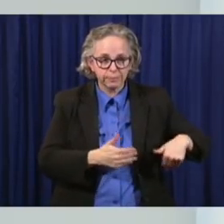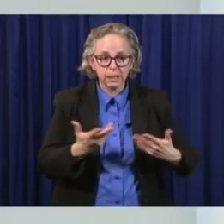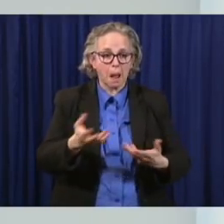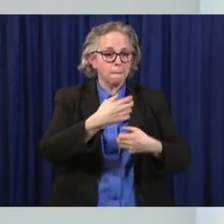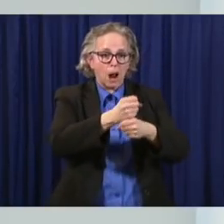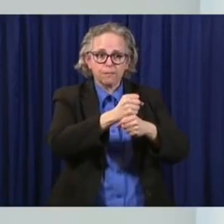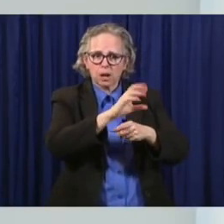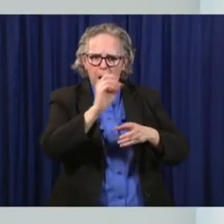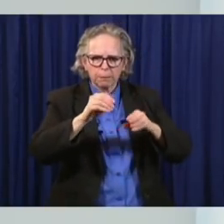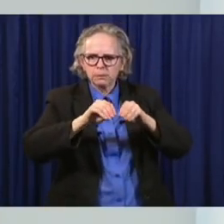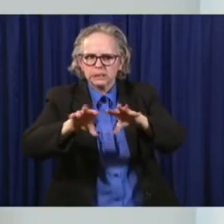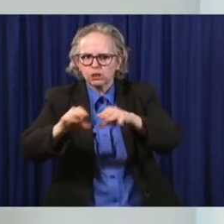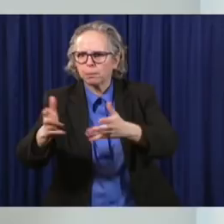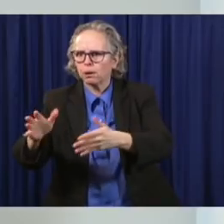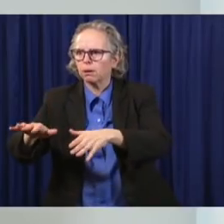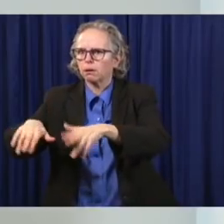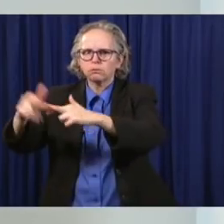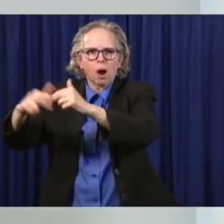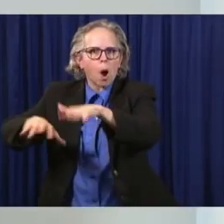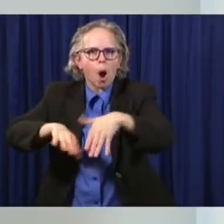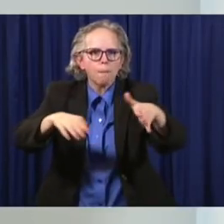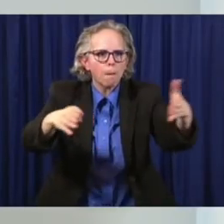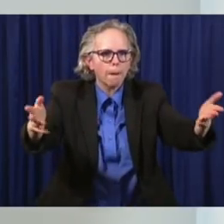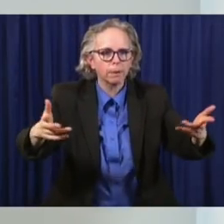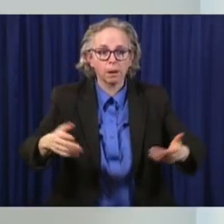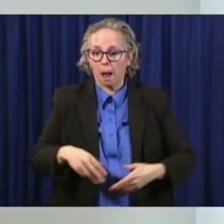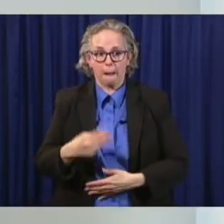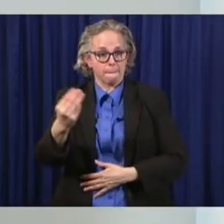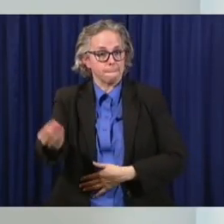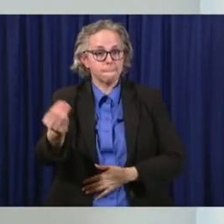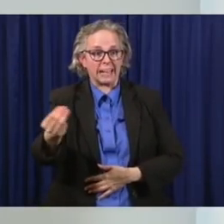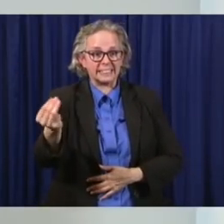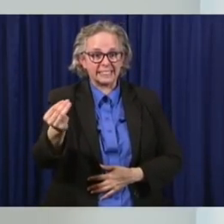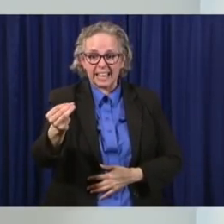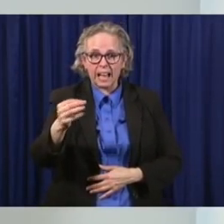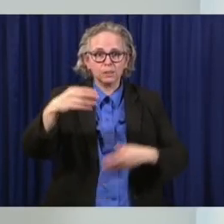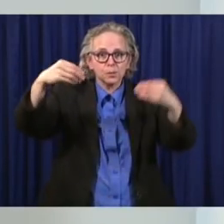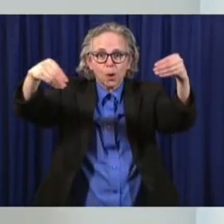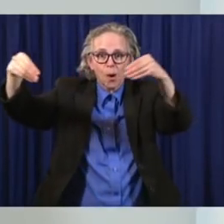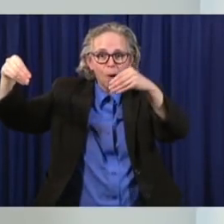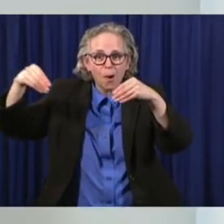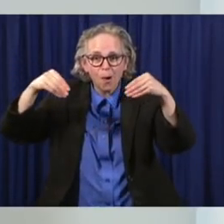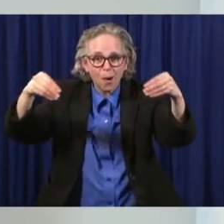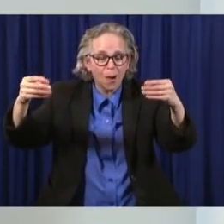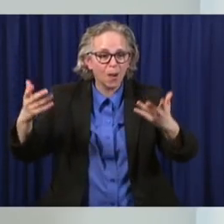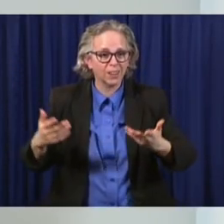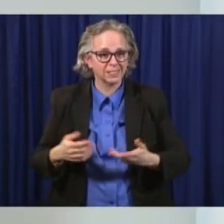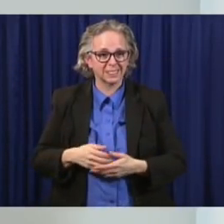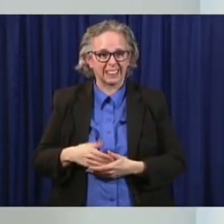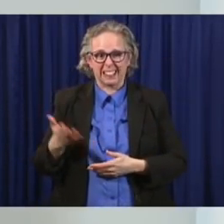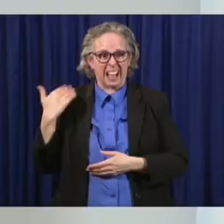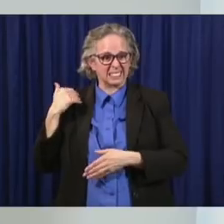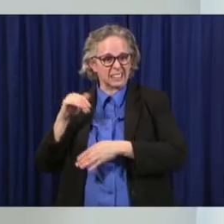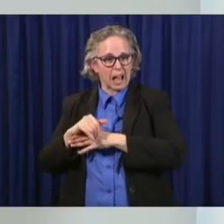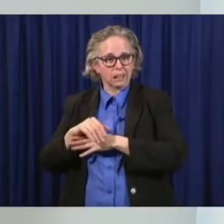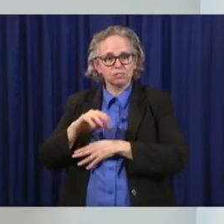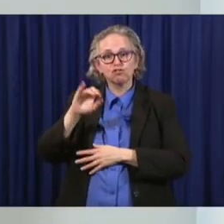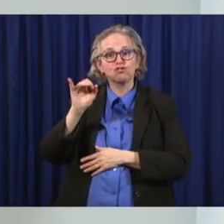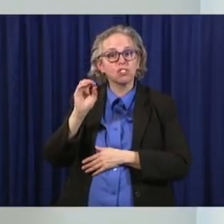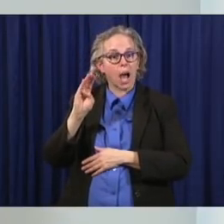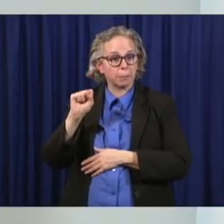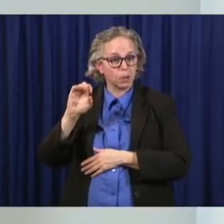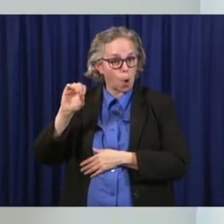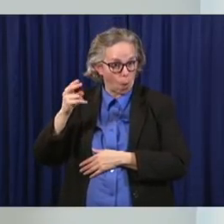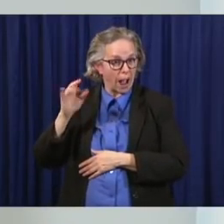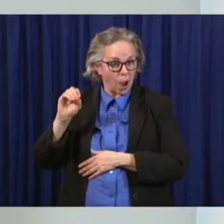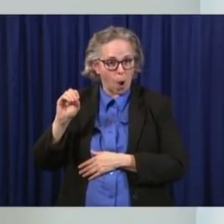I talked to our friends at Jobs Ohio last night. I asked them, once we get through May 12th, where will we be in terms of what will be open in Ohio's